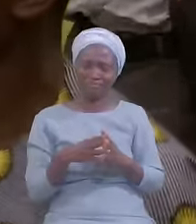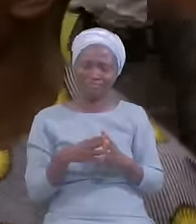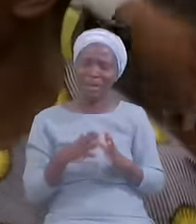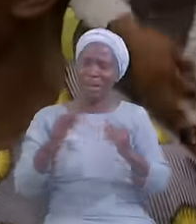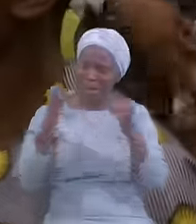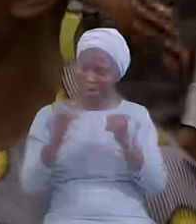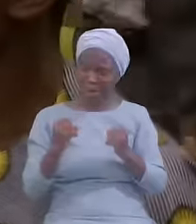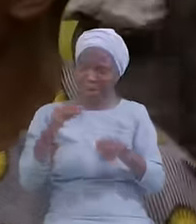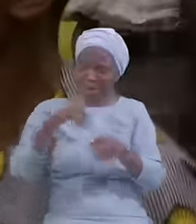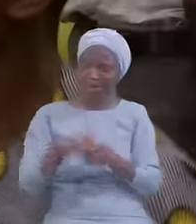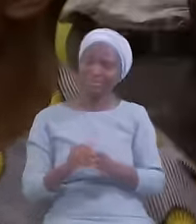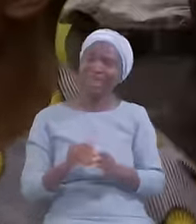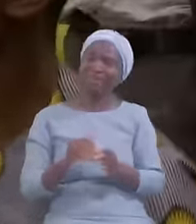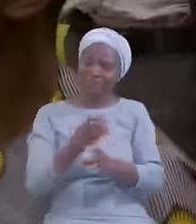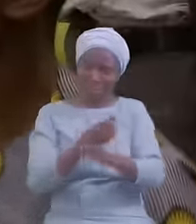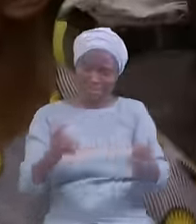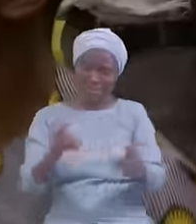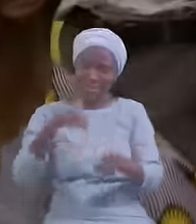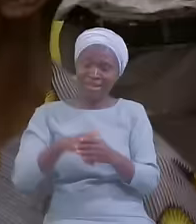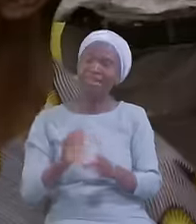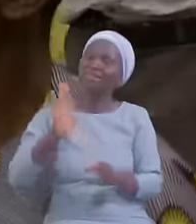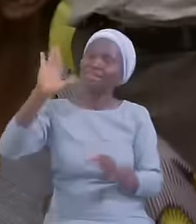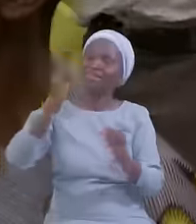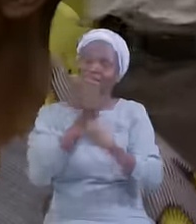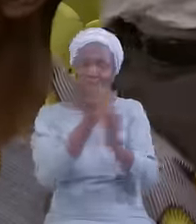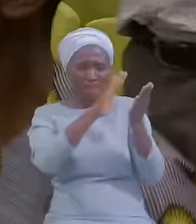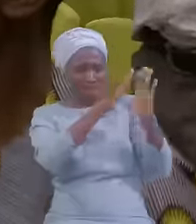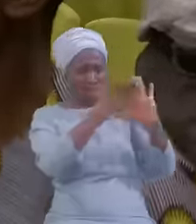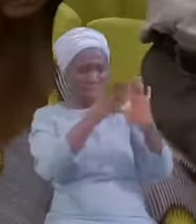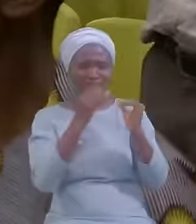There's deliverance in his presence.